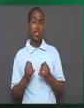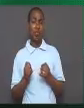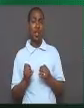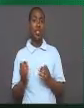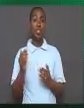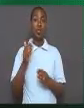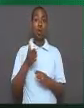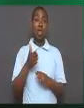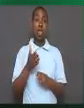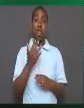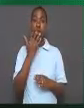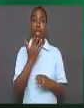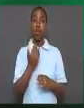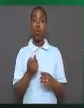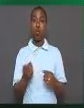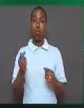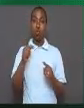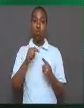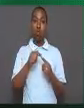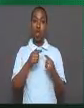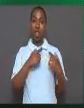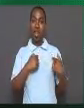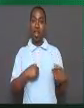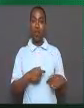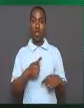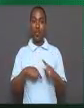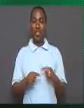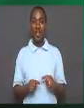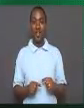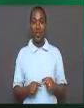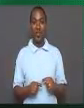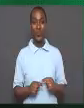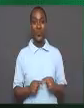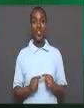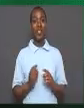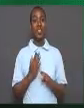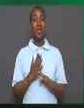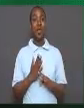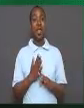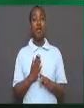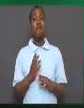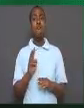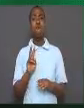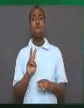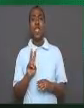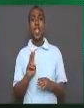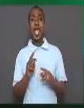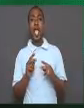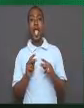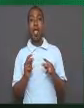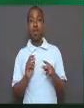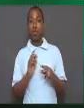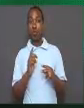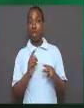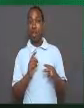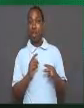heart. The biggest vein in the body is the vena cava.